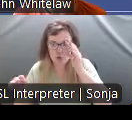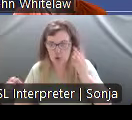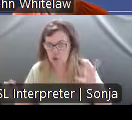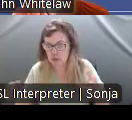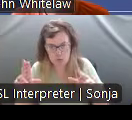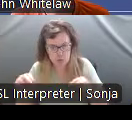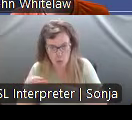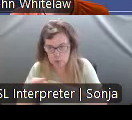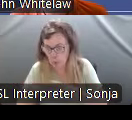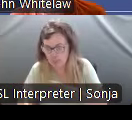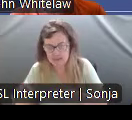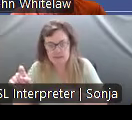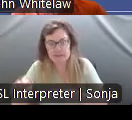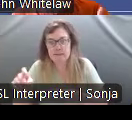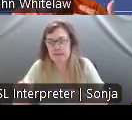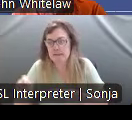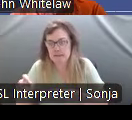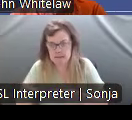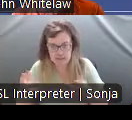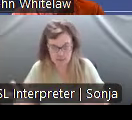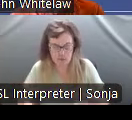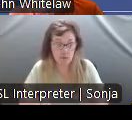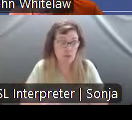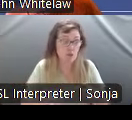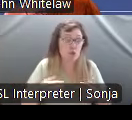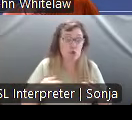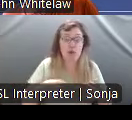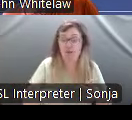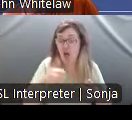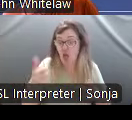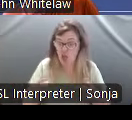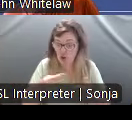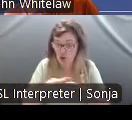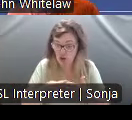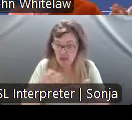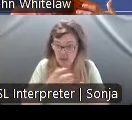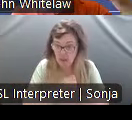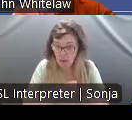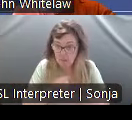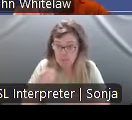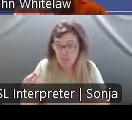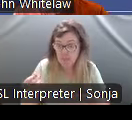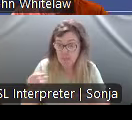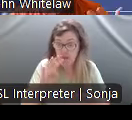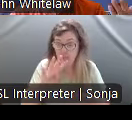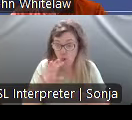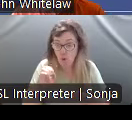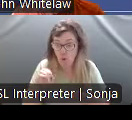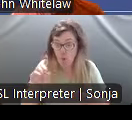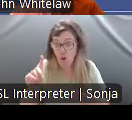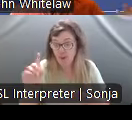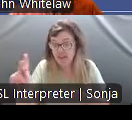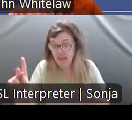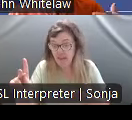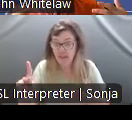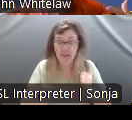choice. They have to take it. Do you have other sources of income in retirement? Do you have a 401k? Do you have savings?